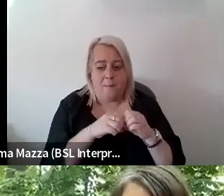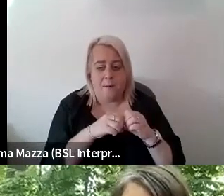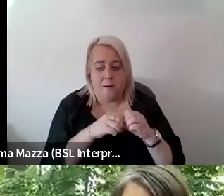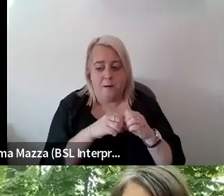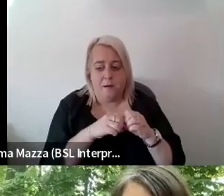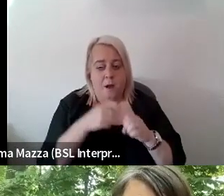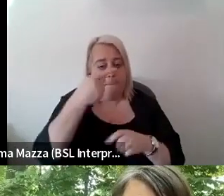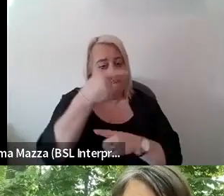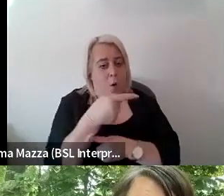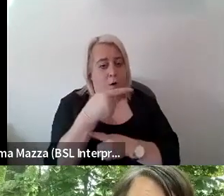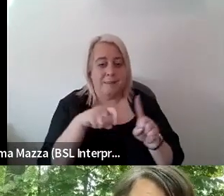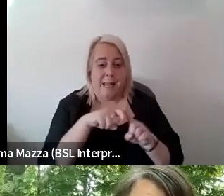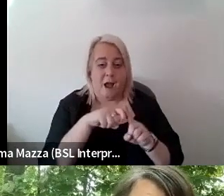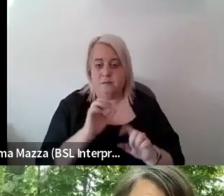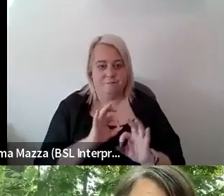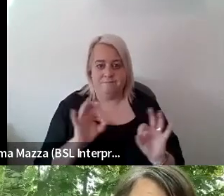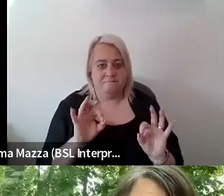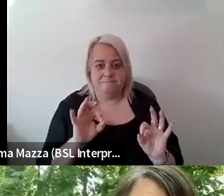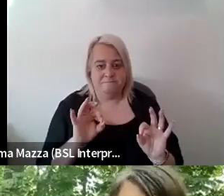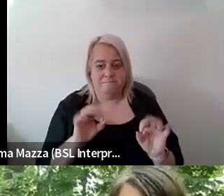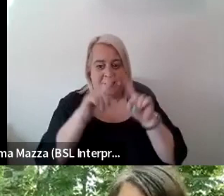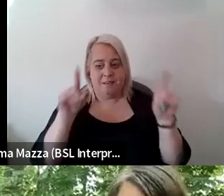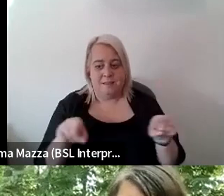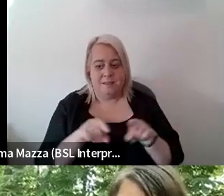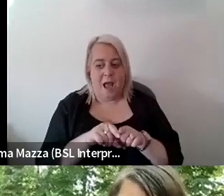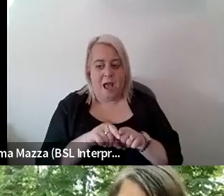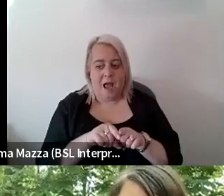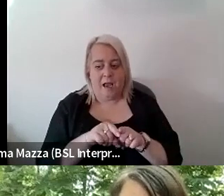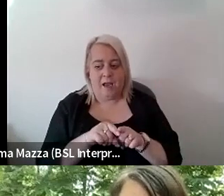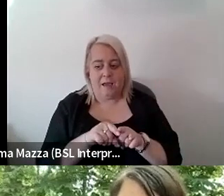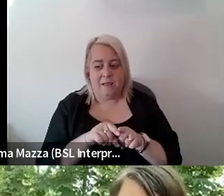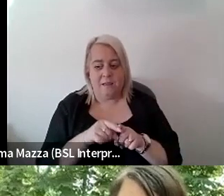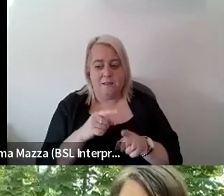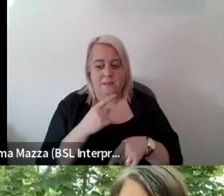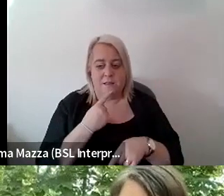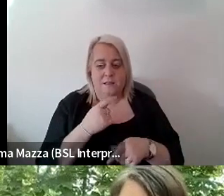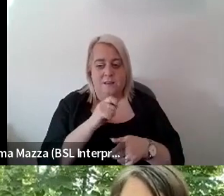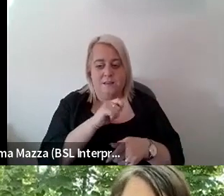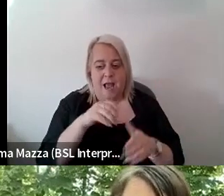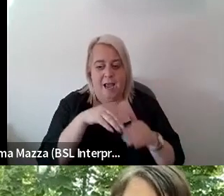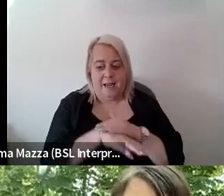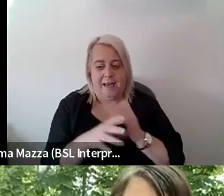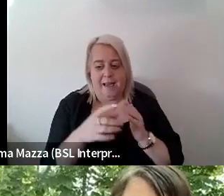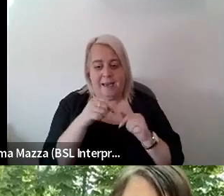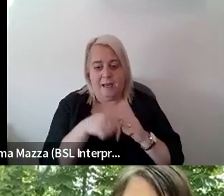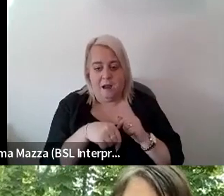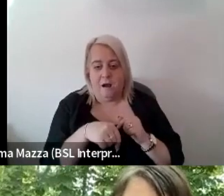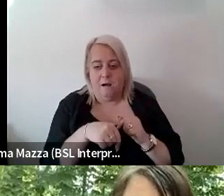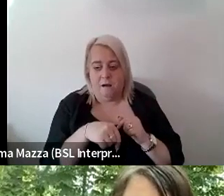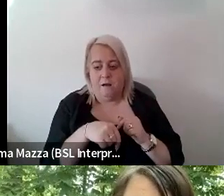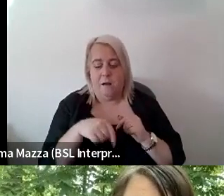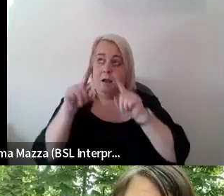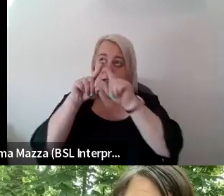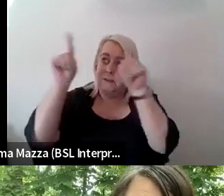to the kiosk that said, sign in here. And then on the TV, there was something